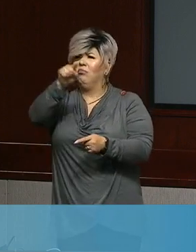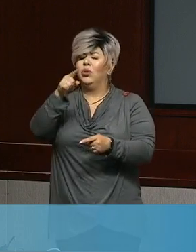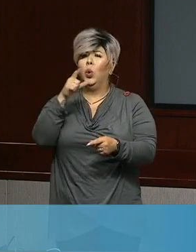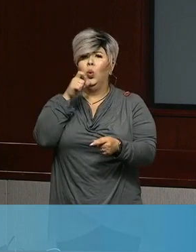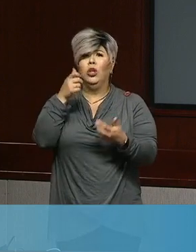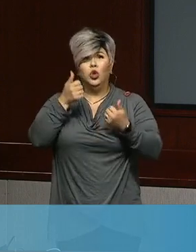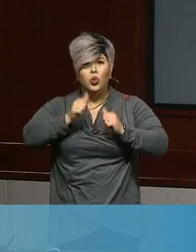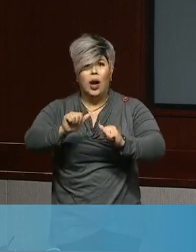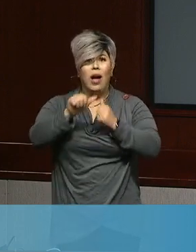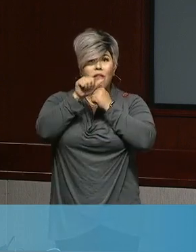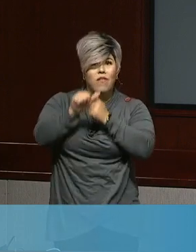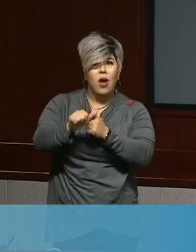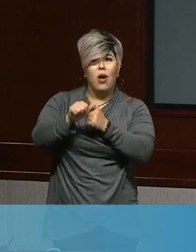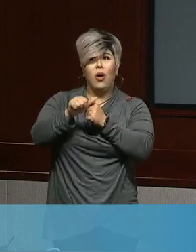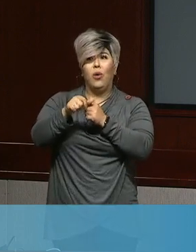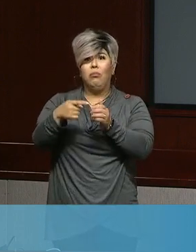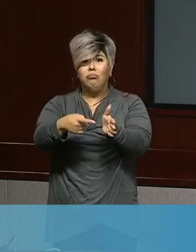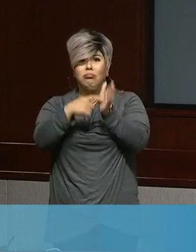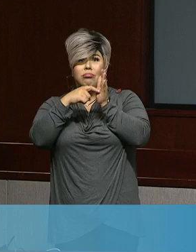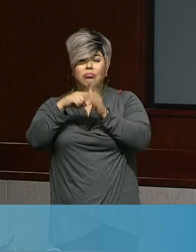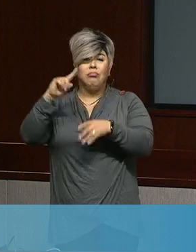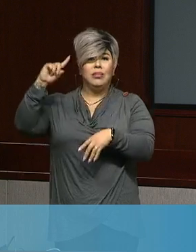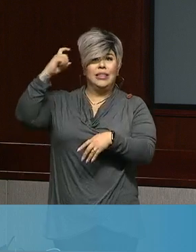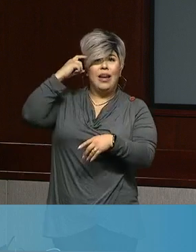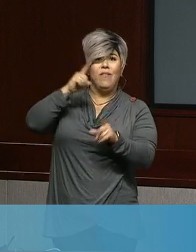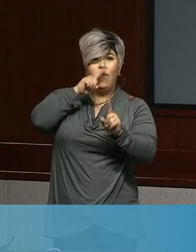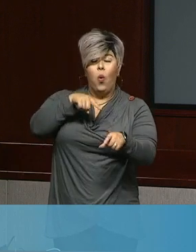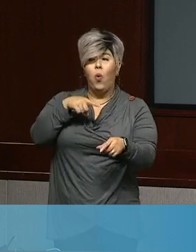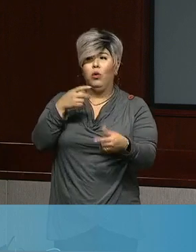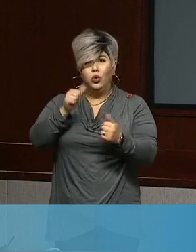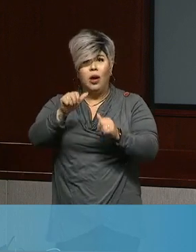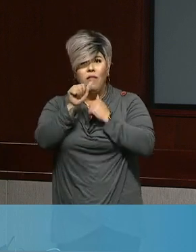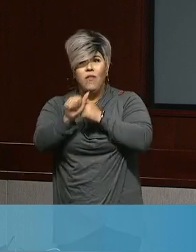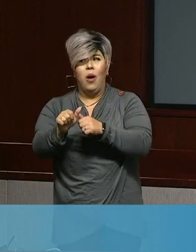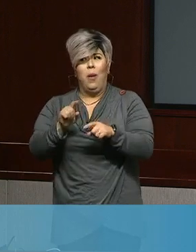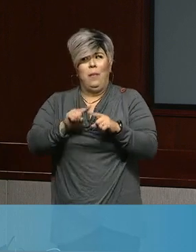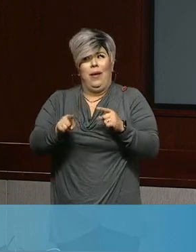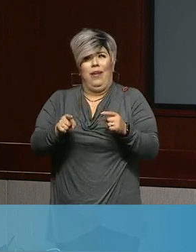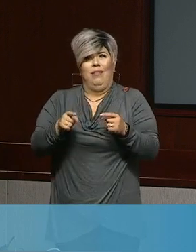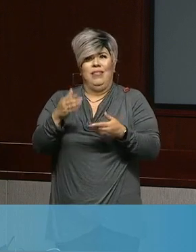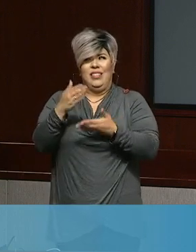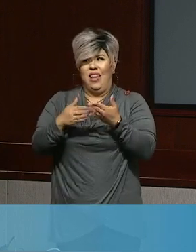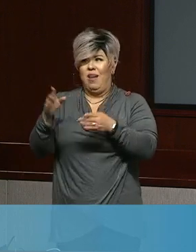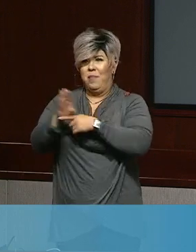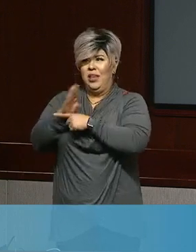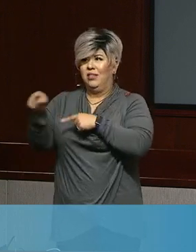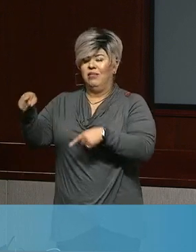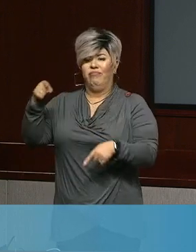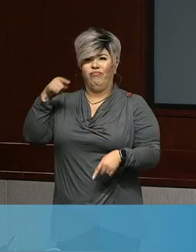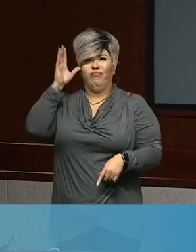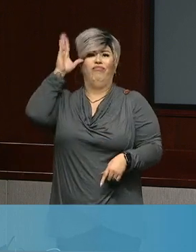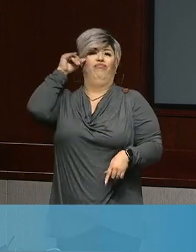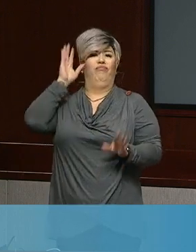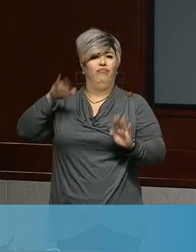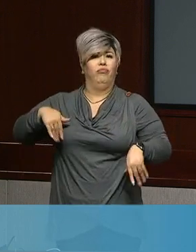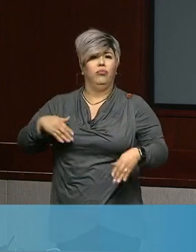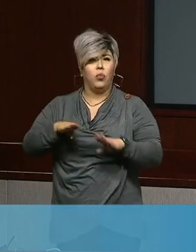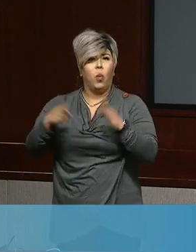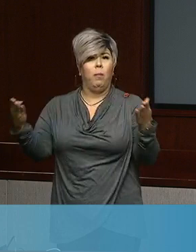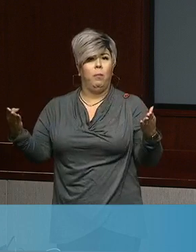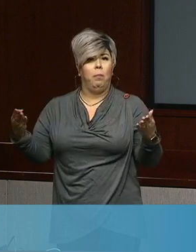these regulations, sometimes incurring extra costs in this difficult time, and there are some businesses that are just flaunting the rules?